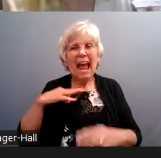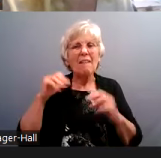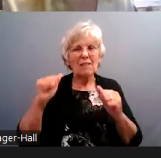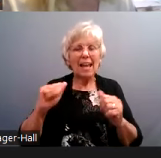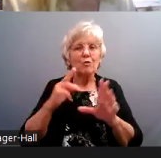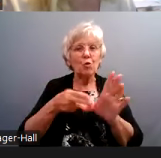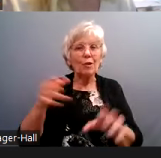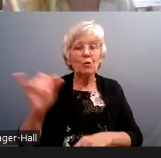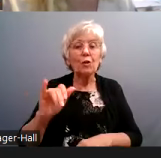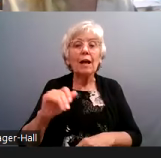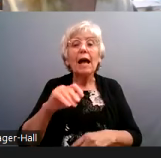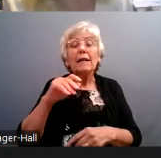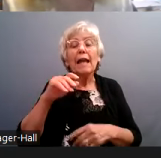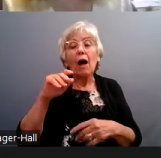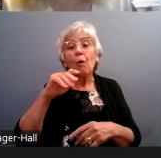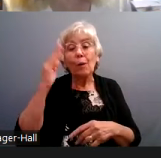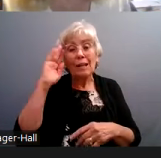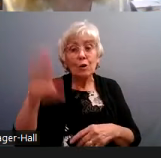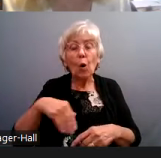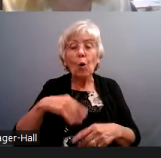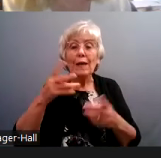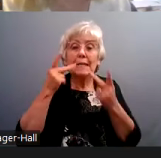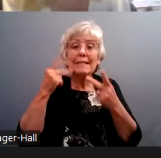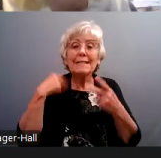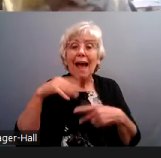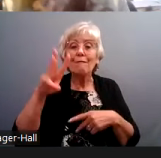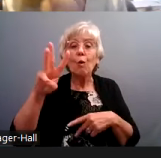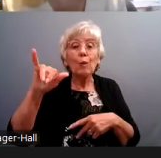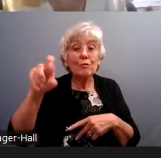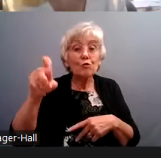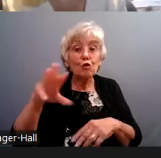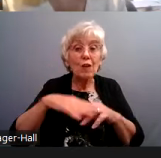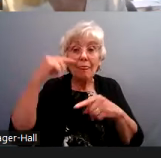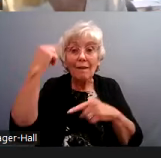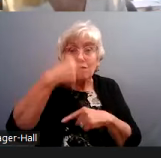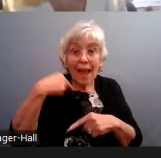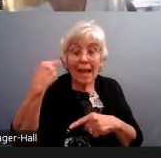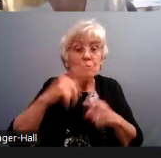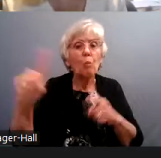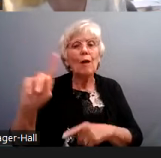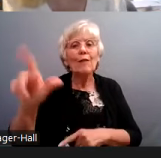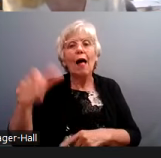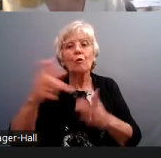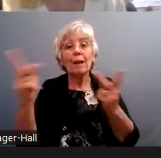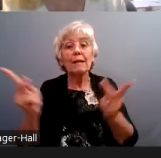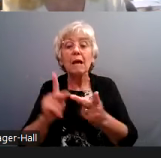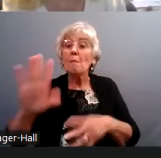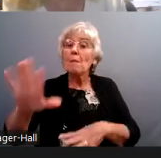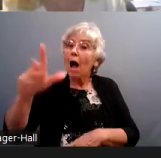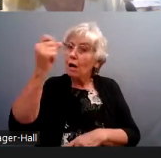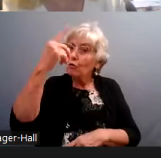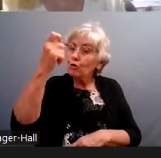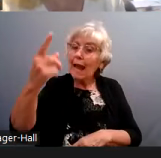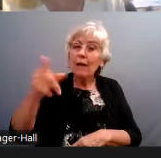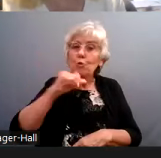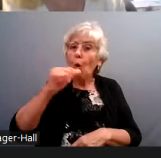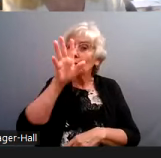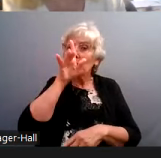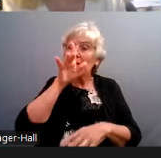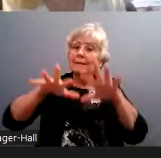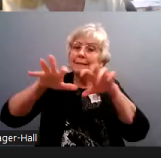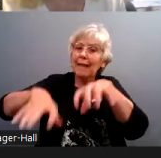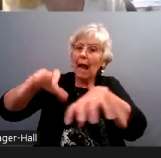whiskers on their face. Where else do they have whiskers on their body? Remember, put the answer in the